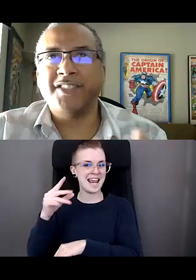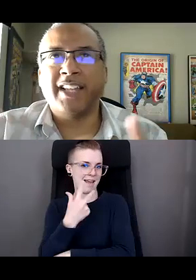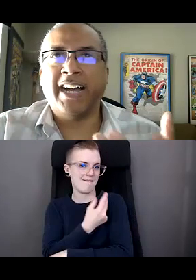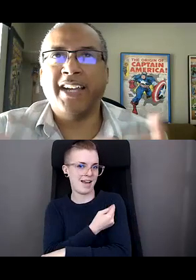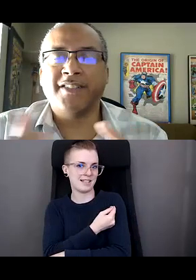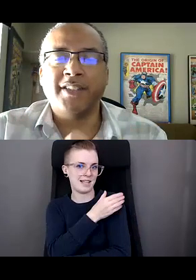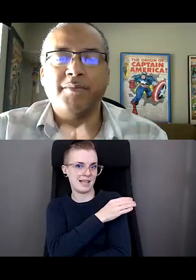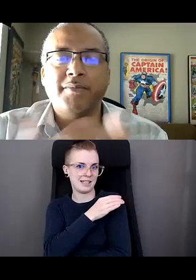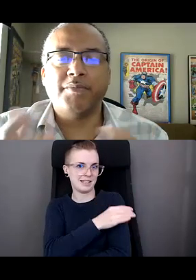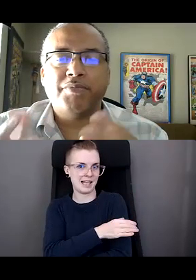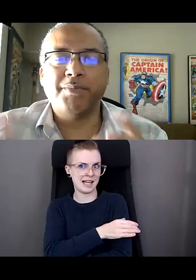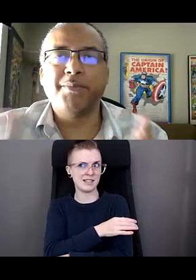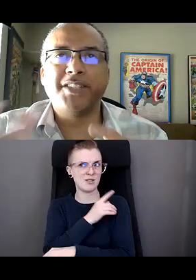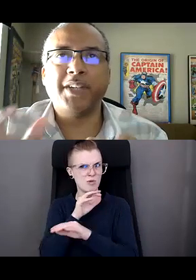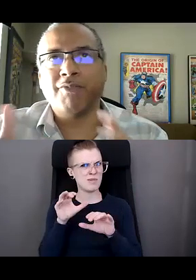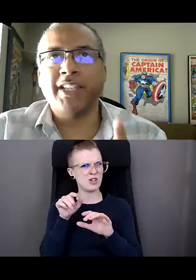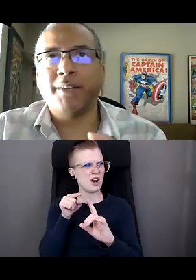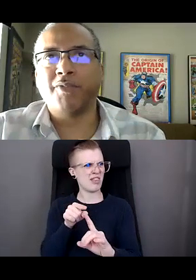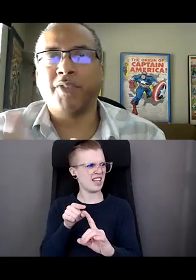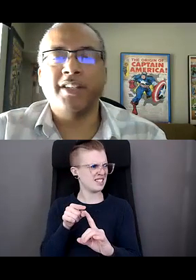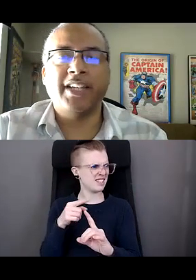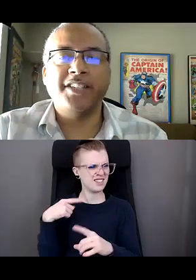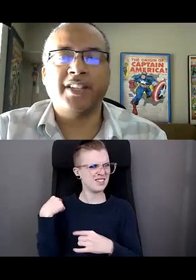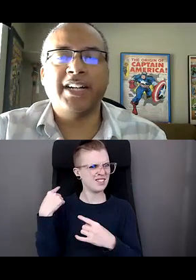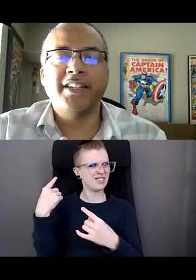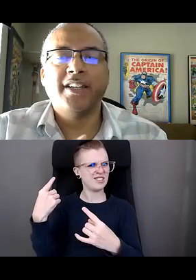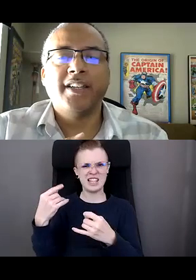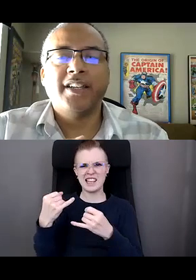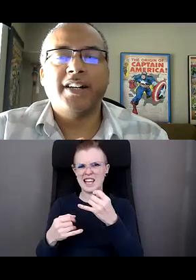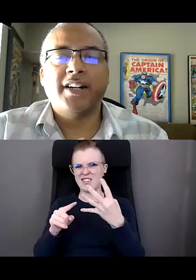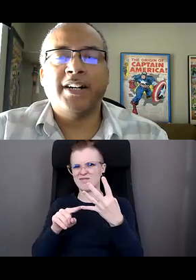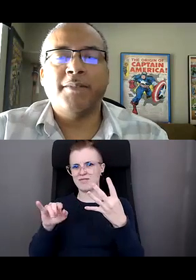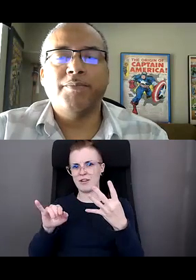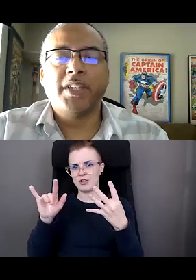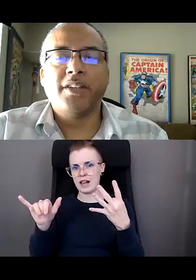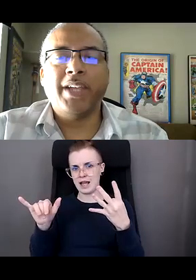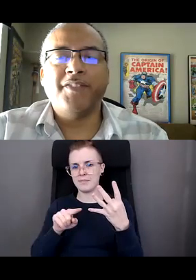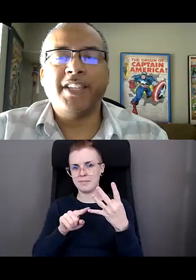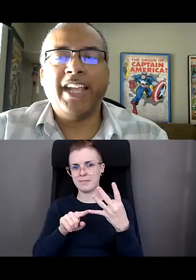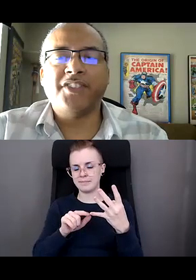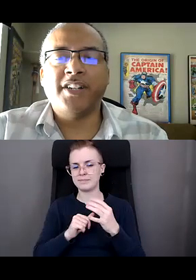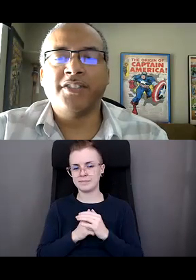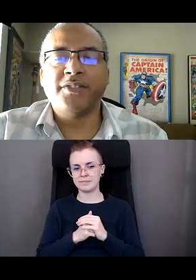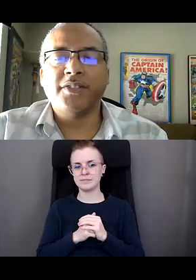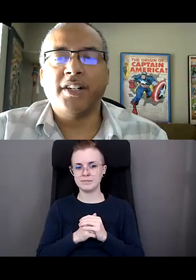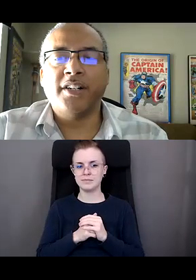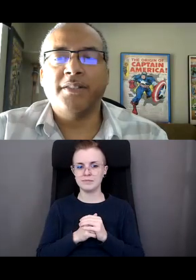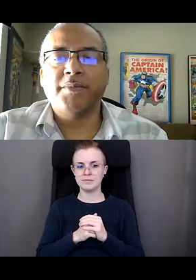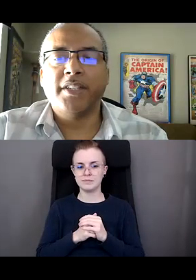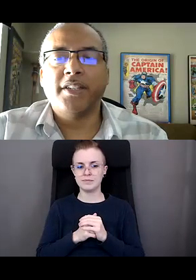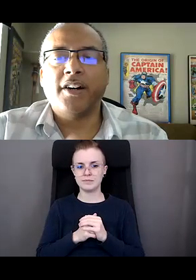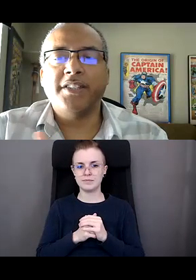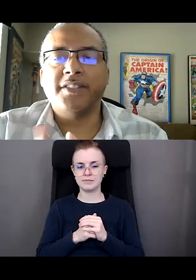late July, pretty much we got really up and running in late July. We have engaged another,